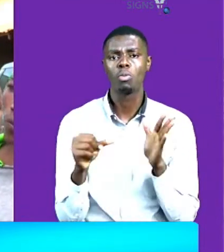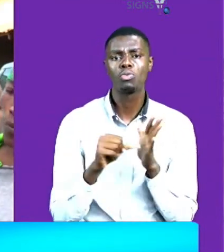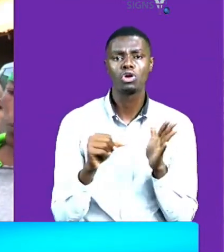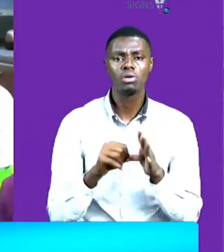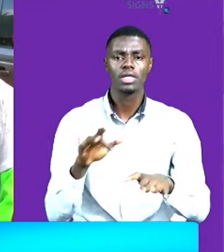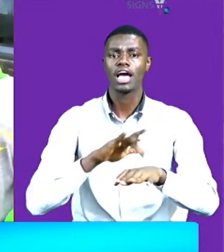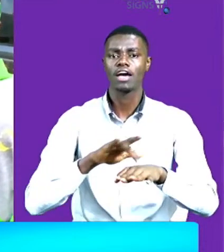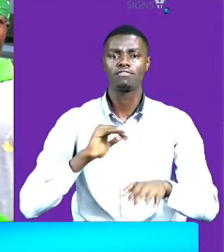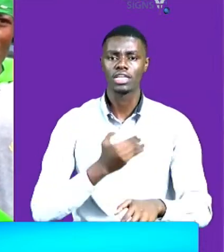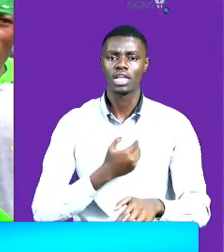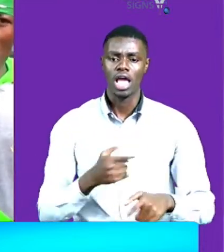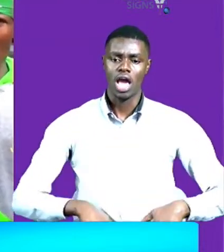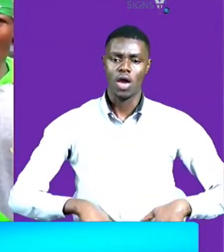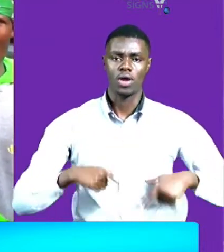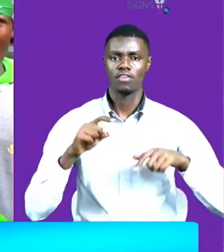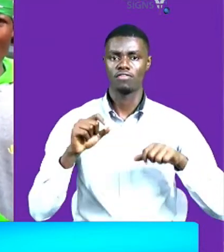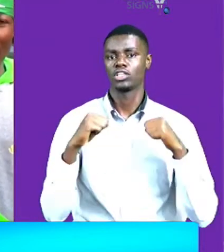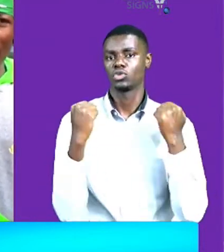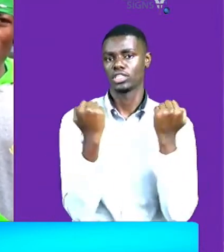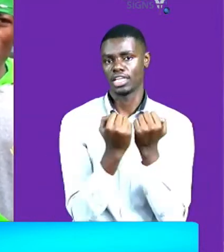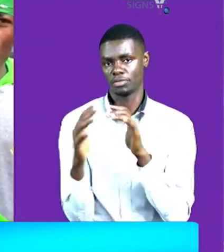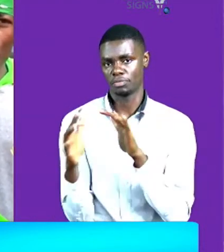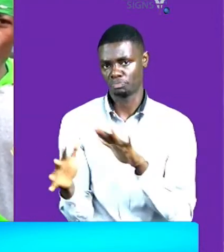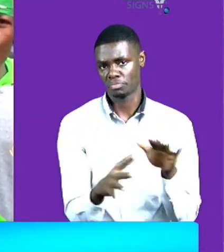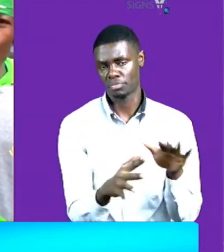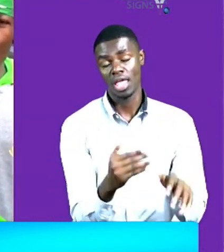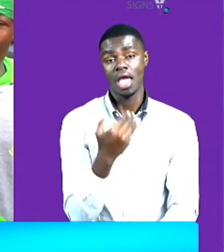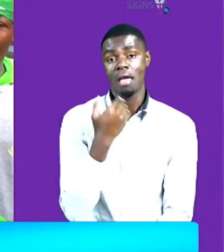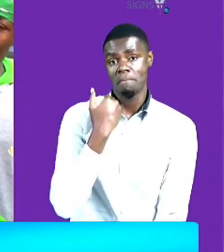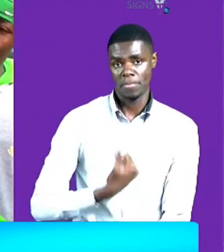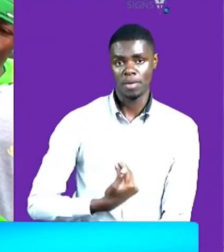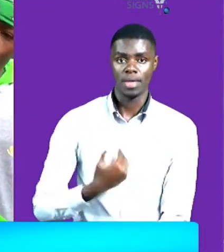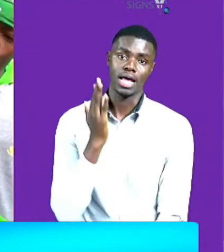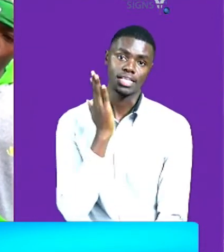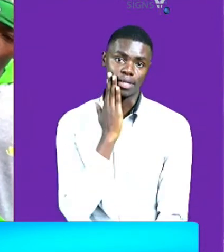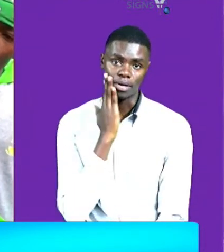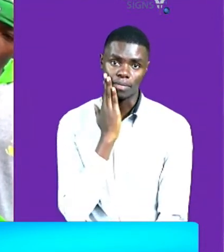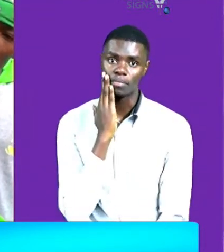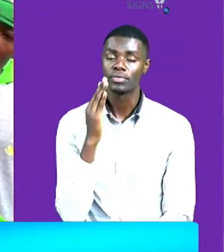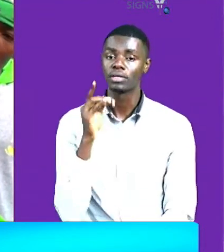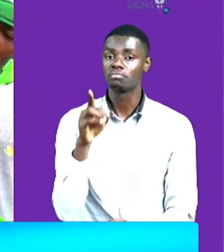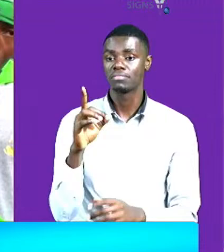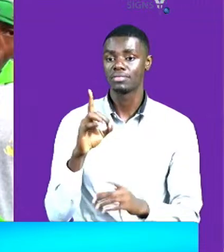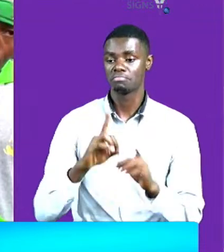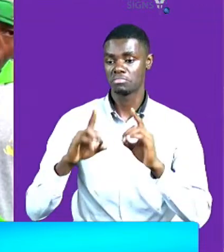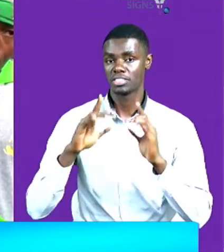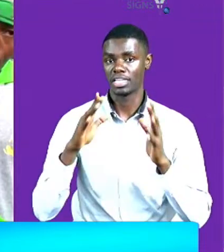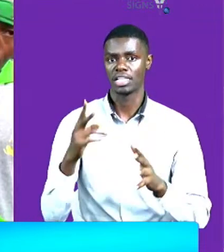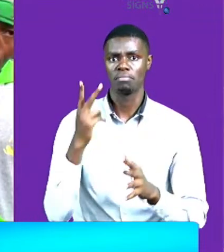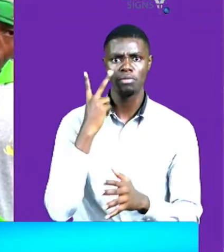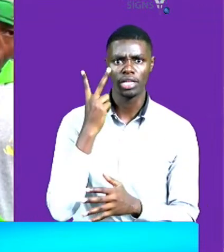the society. Babi Karita's mom, she's a dancer, and